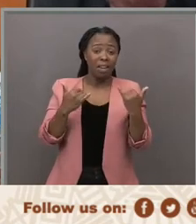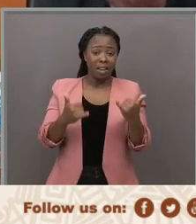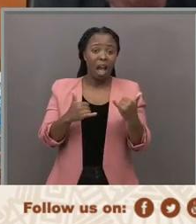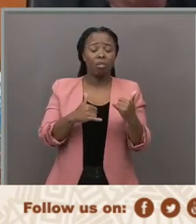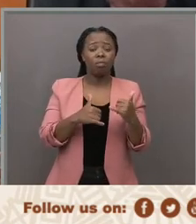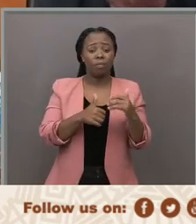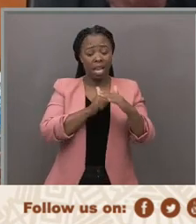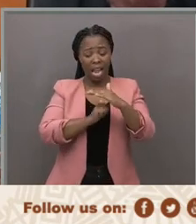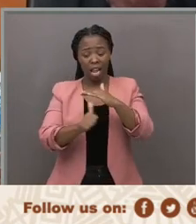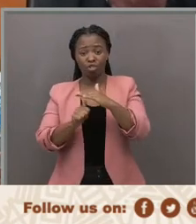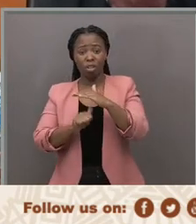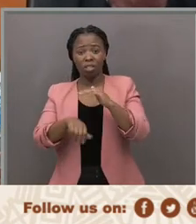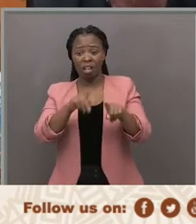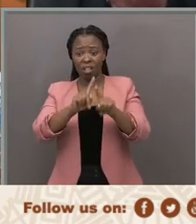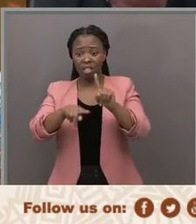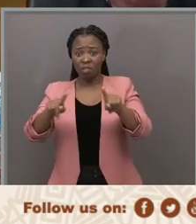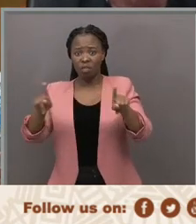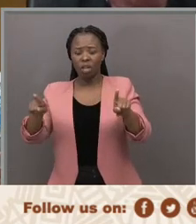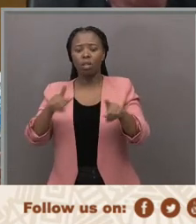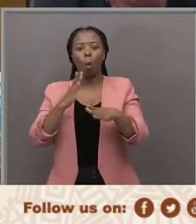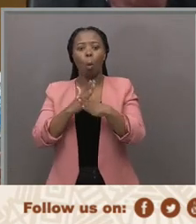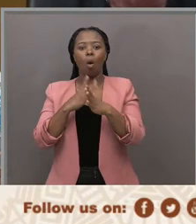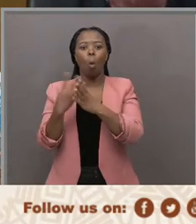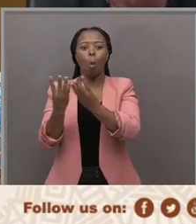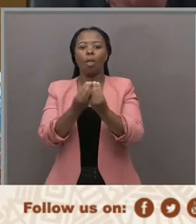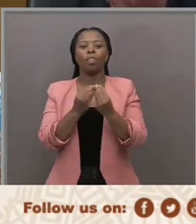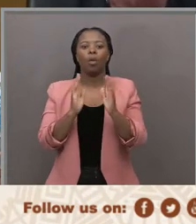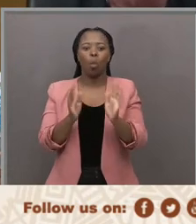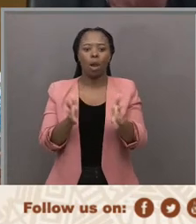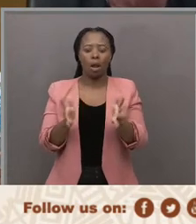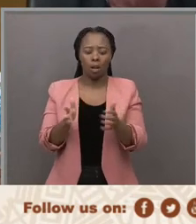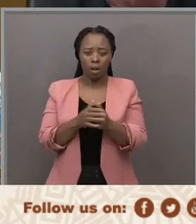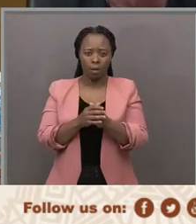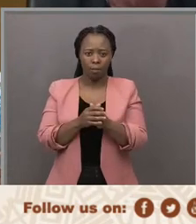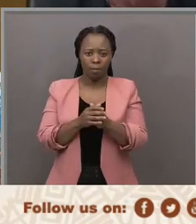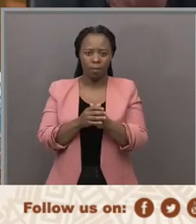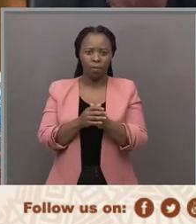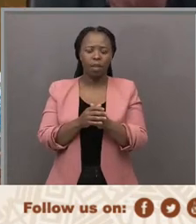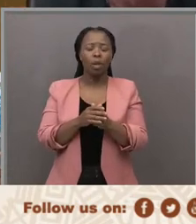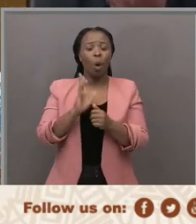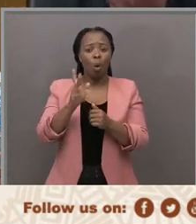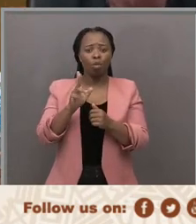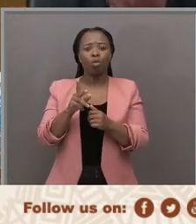agencies. We are also going to continue to strengthen Teresano.